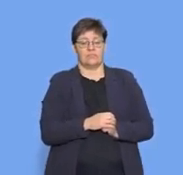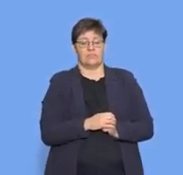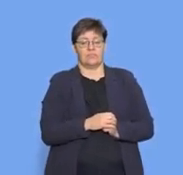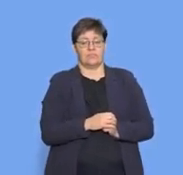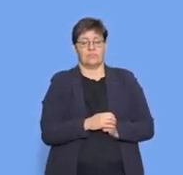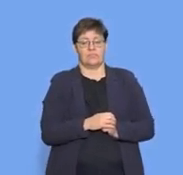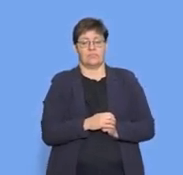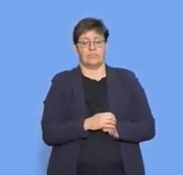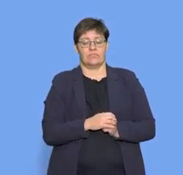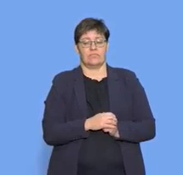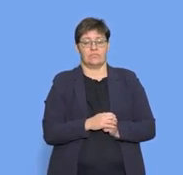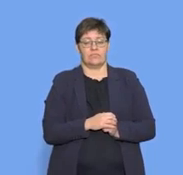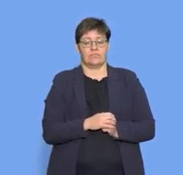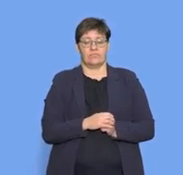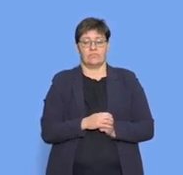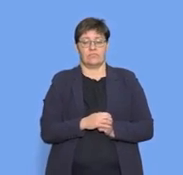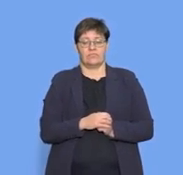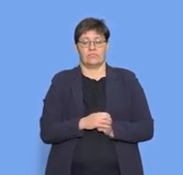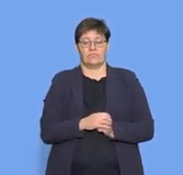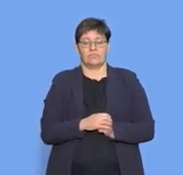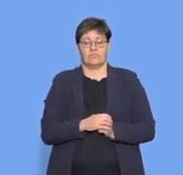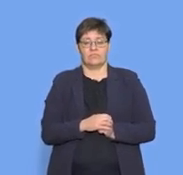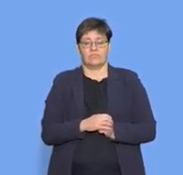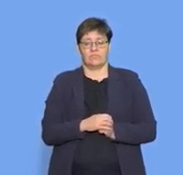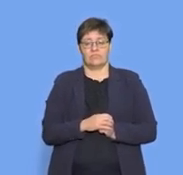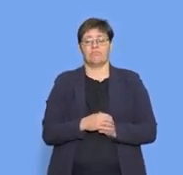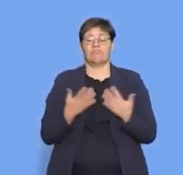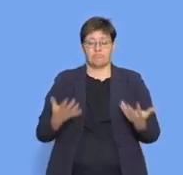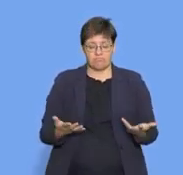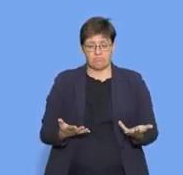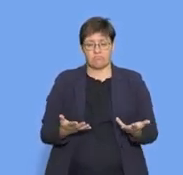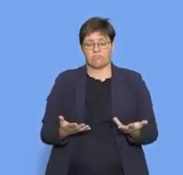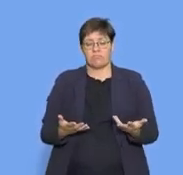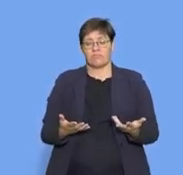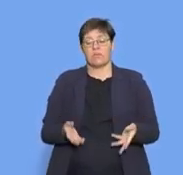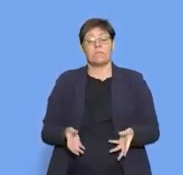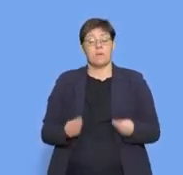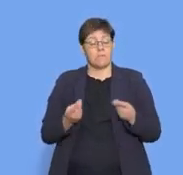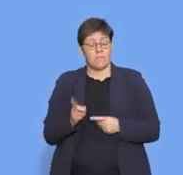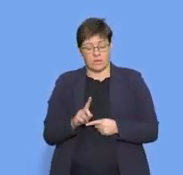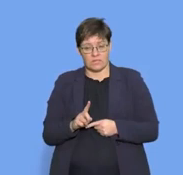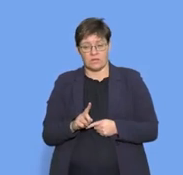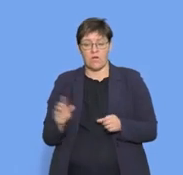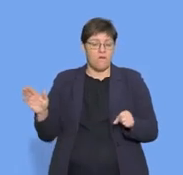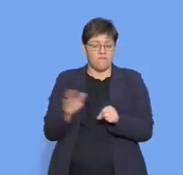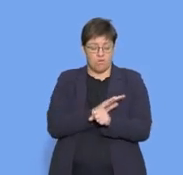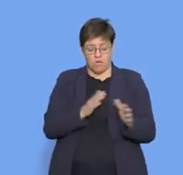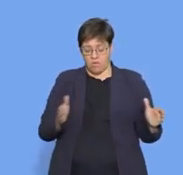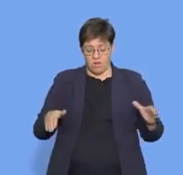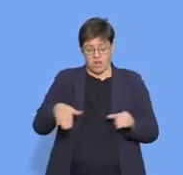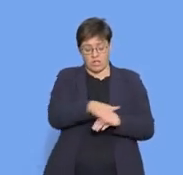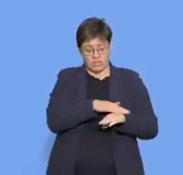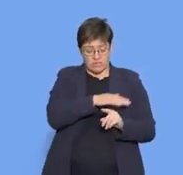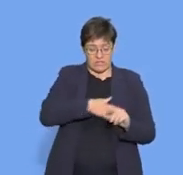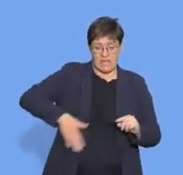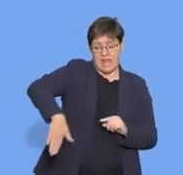305,5, you can say 50 if you want to, centimeters squared. So this accounts for